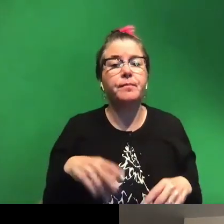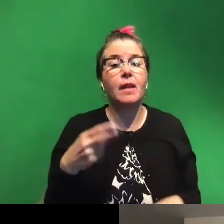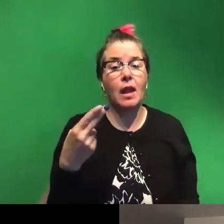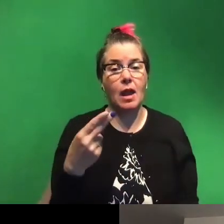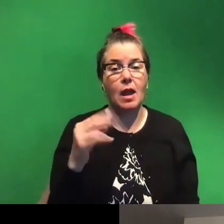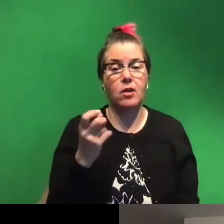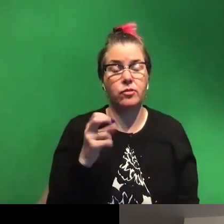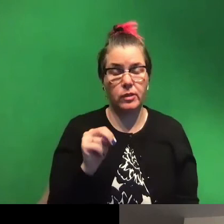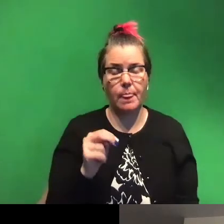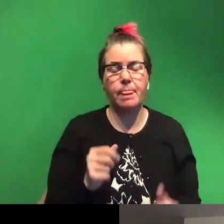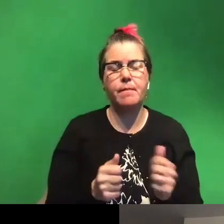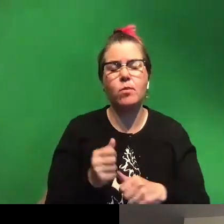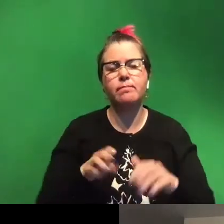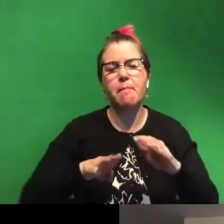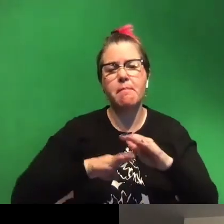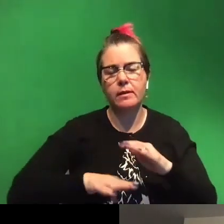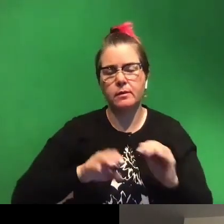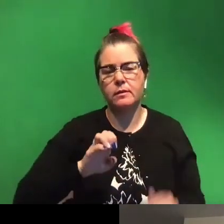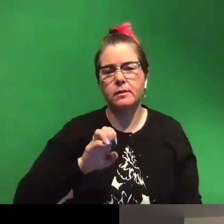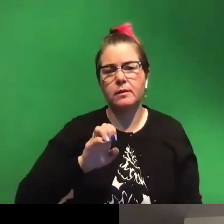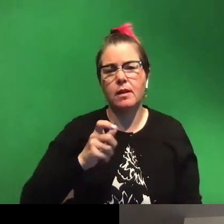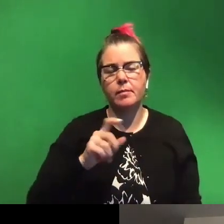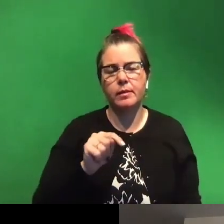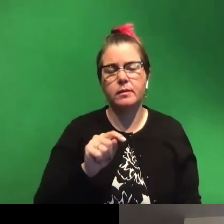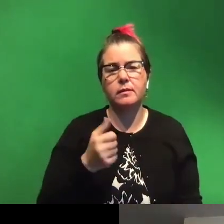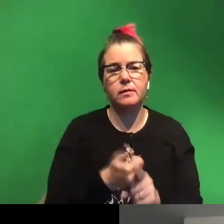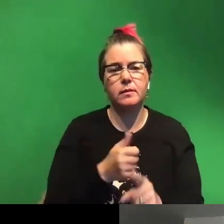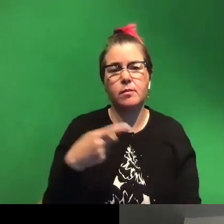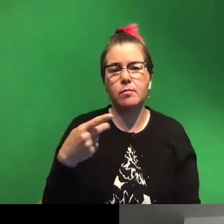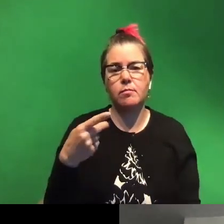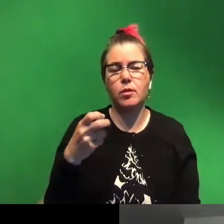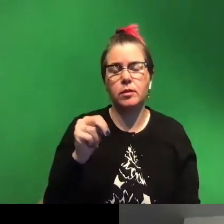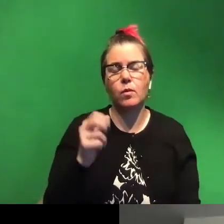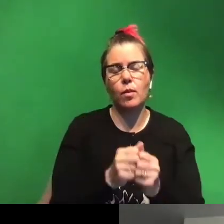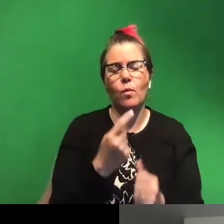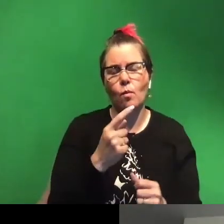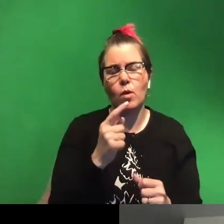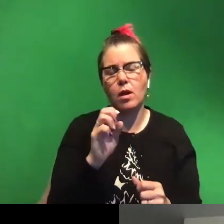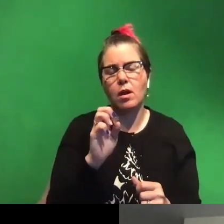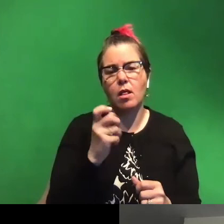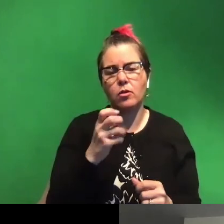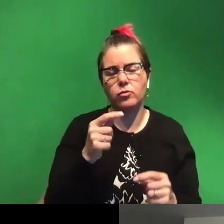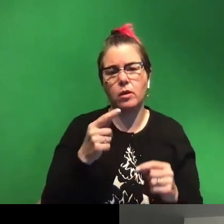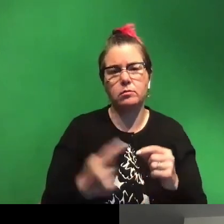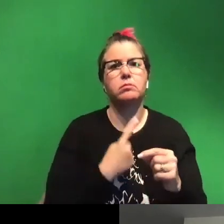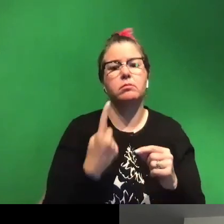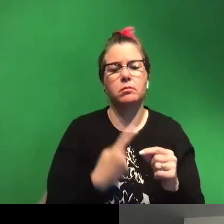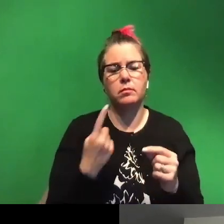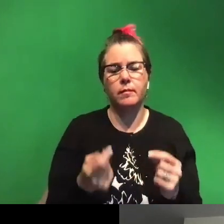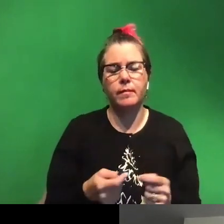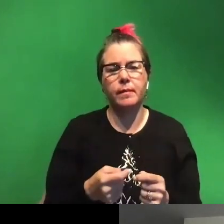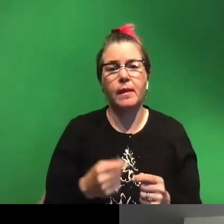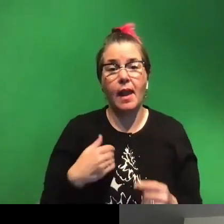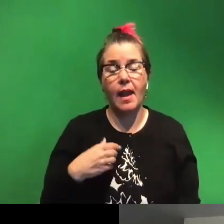the most basic element, it's just a proton with an electron going around. Then you got